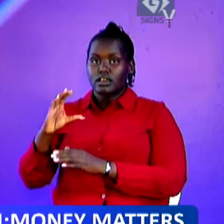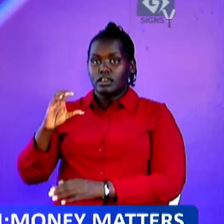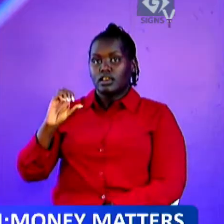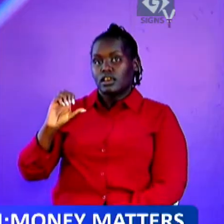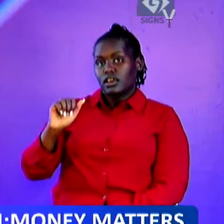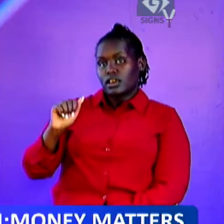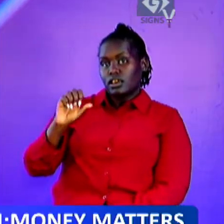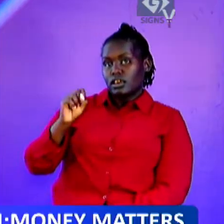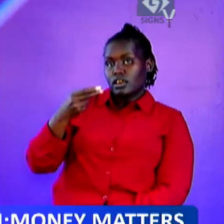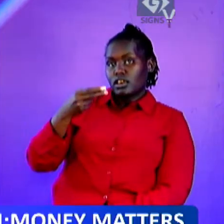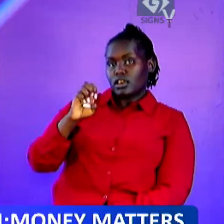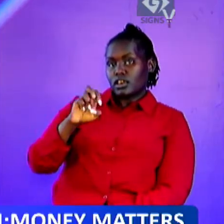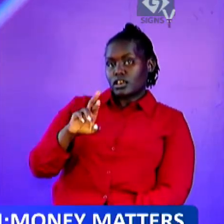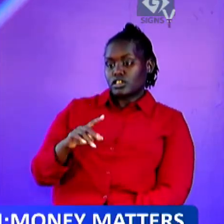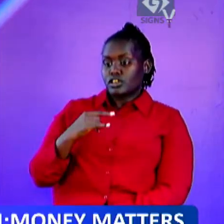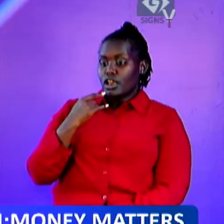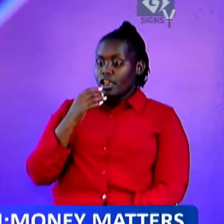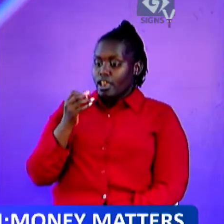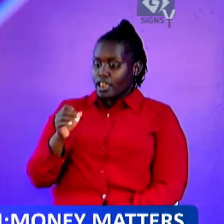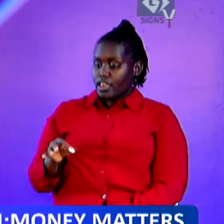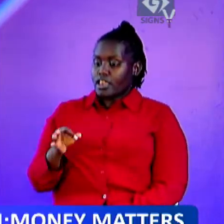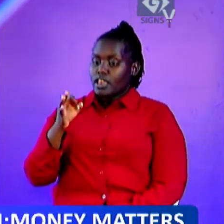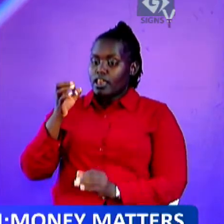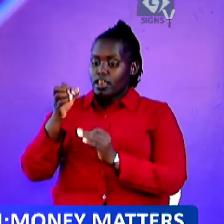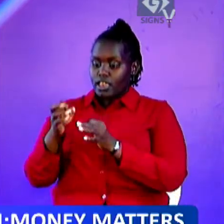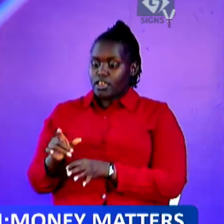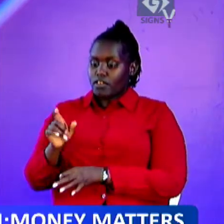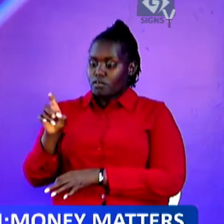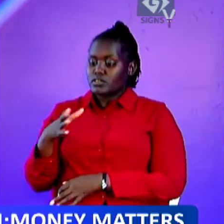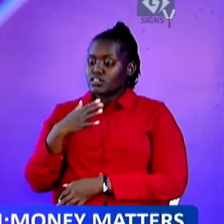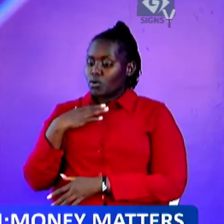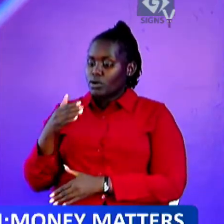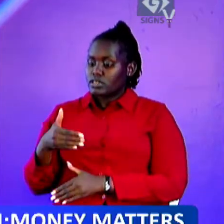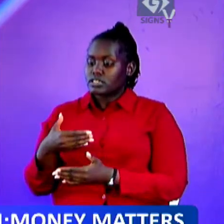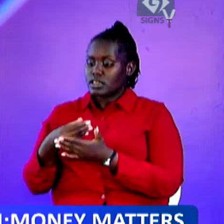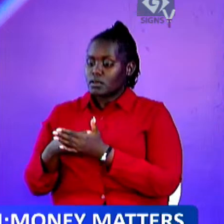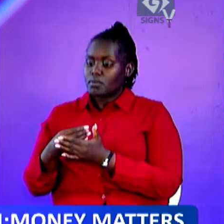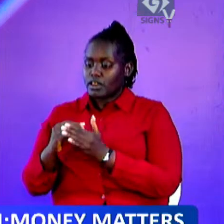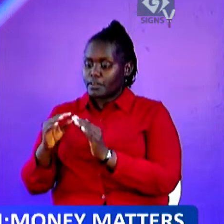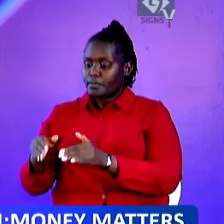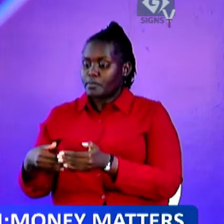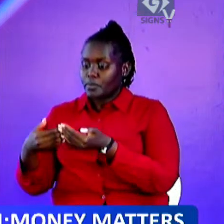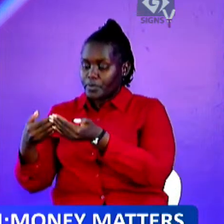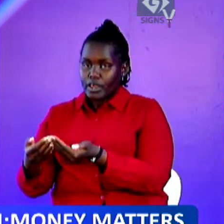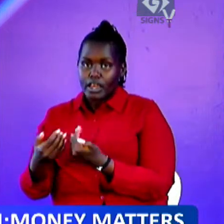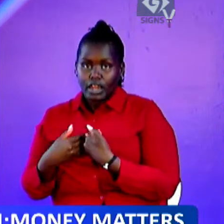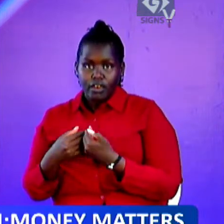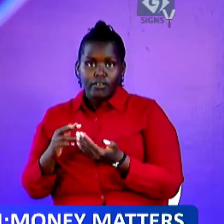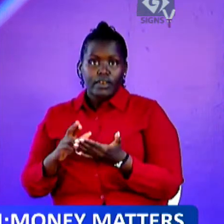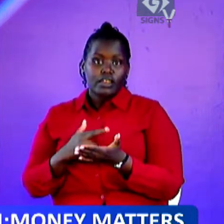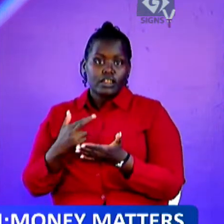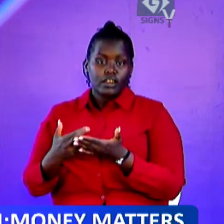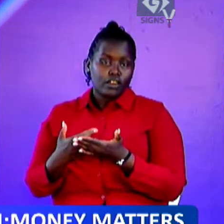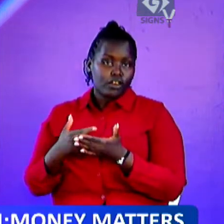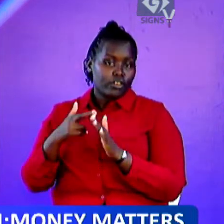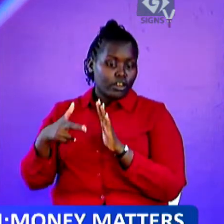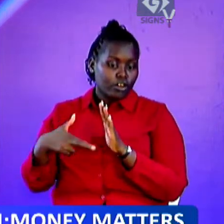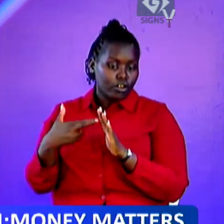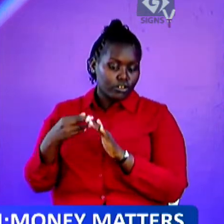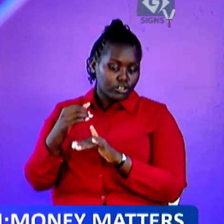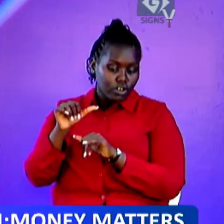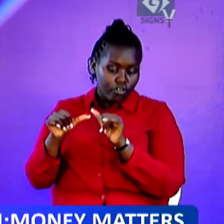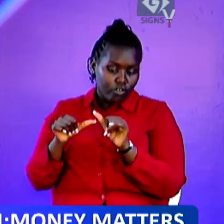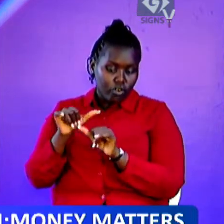somebody wants their money, they're the ones who pay out money. They're also the ones who are responsible for maintaining the records of all the assets or all the investments in that